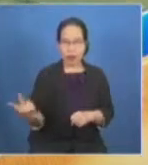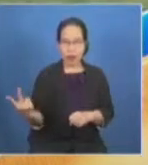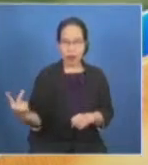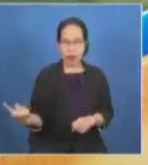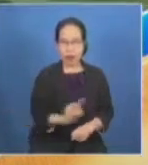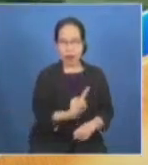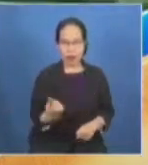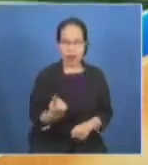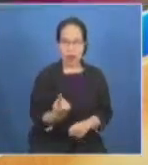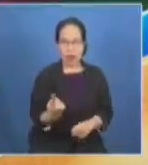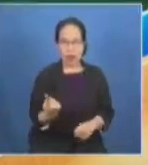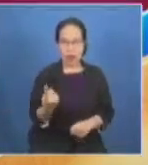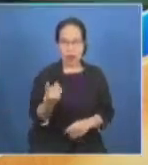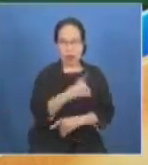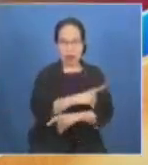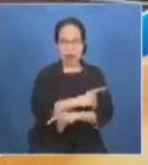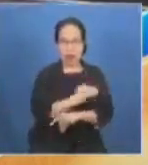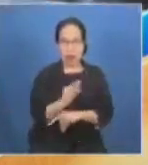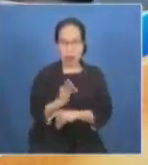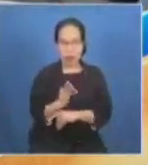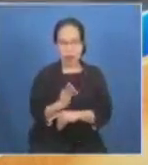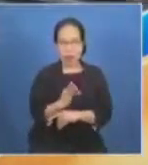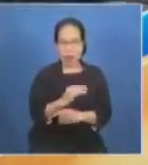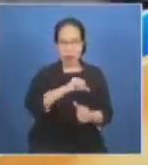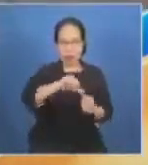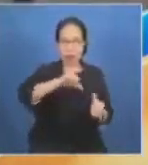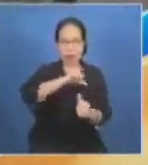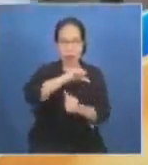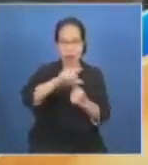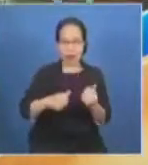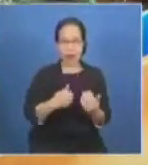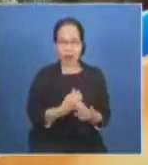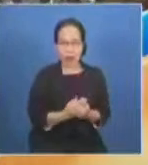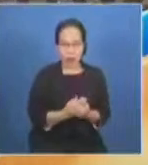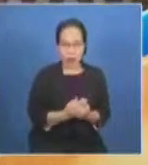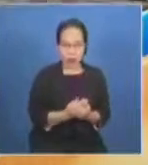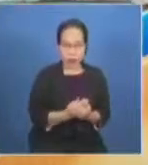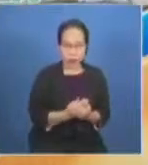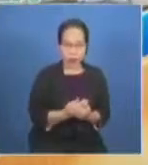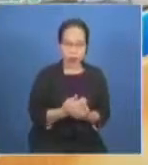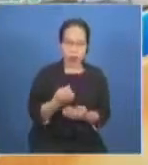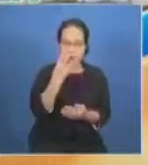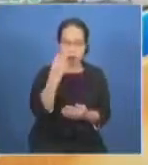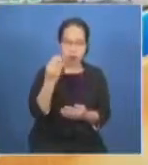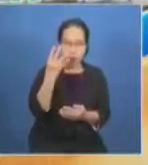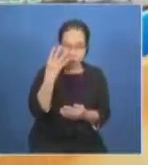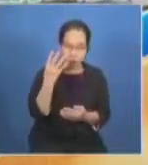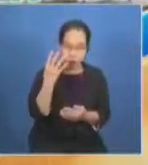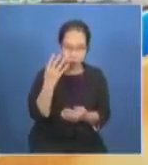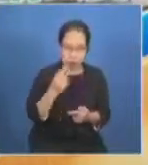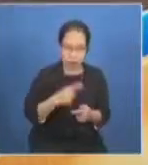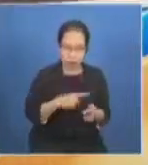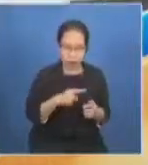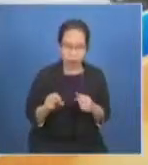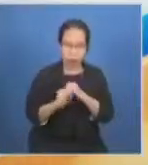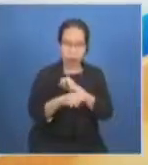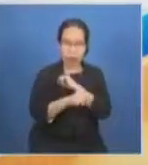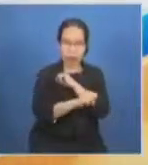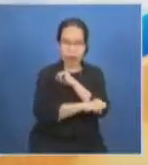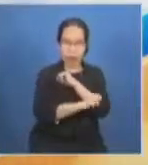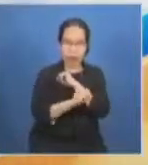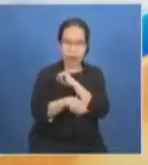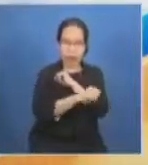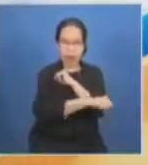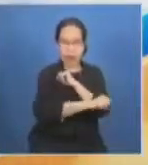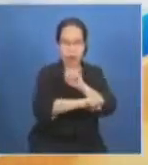there were two of us. Our day offs were Sunday. We spent those days by hanging out in Hong Kong, going swimming in the